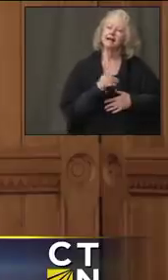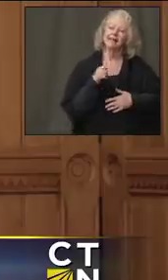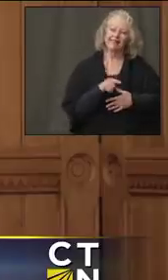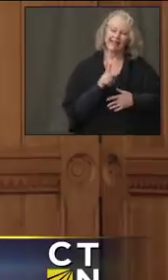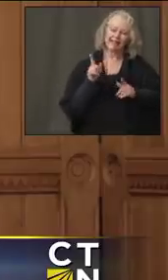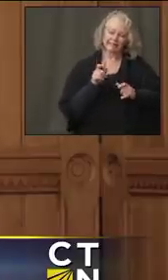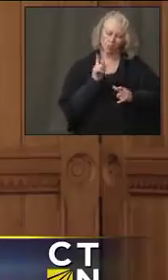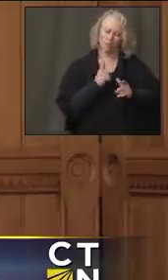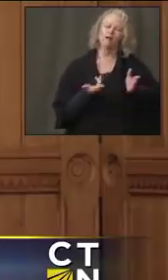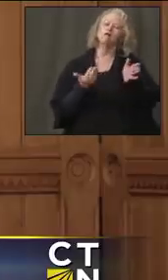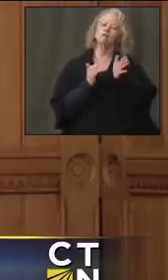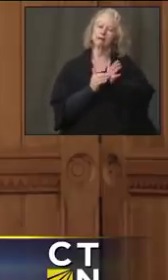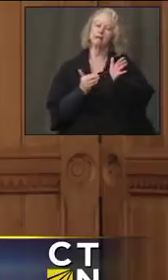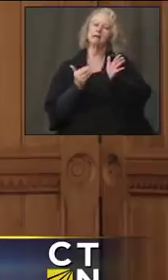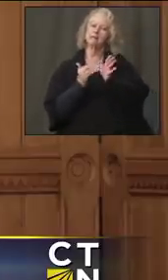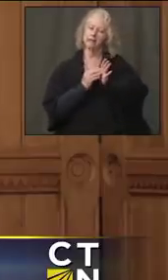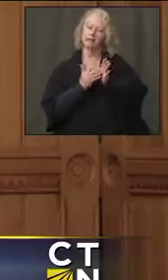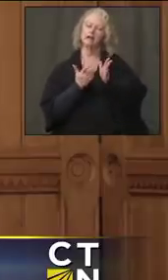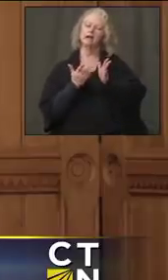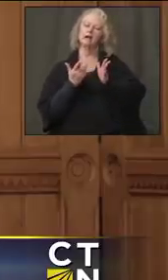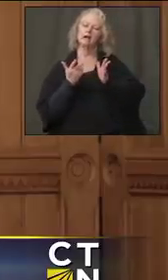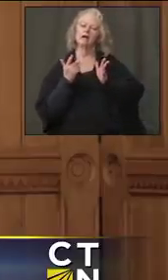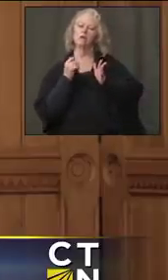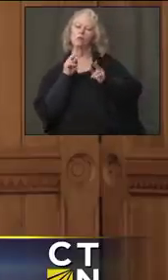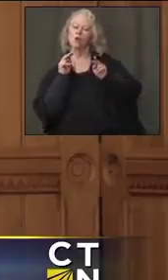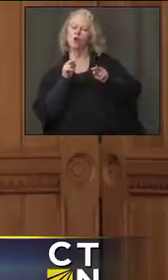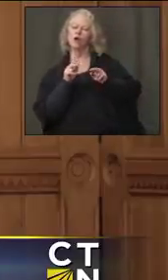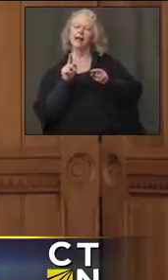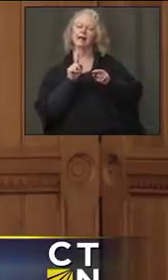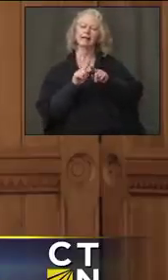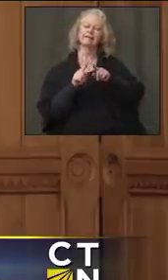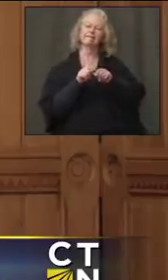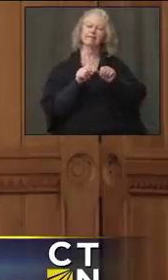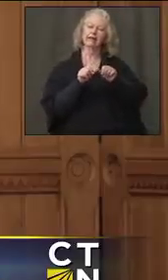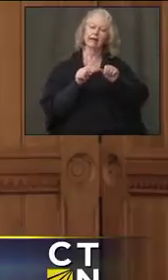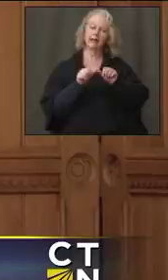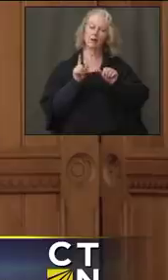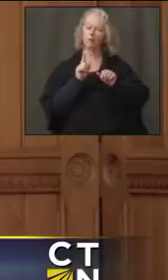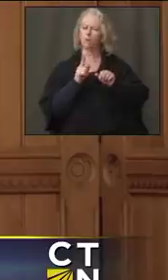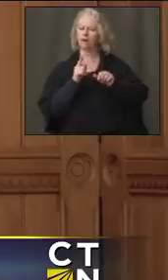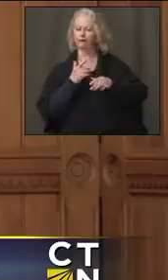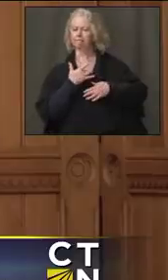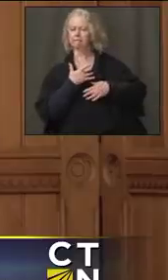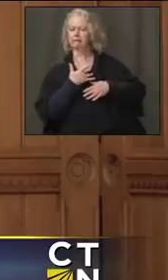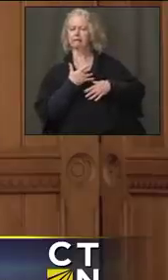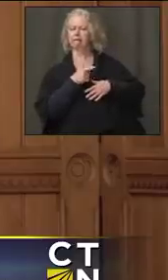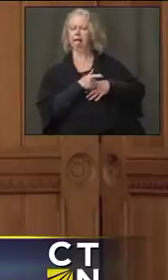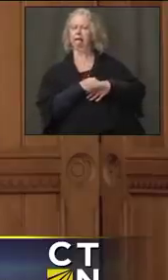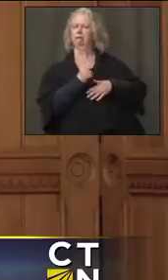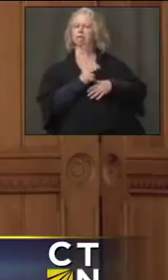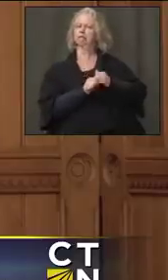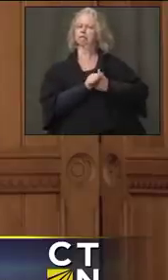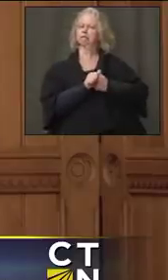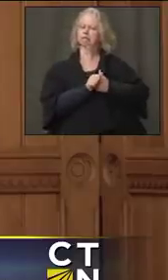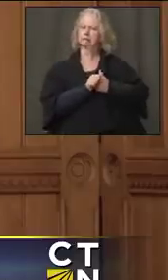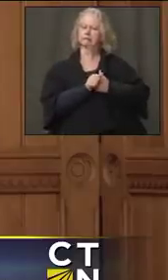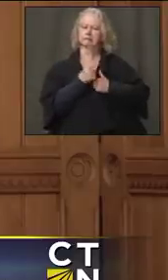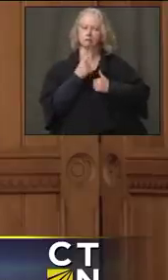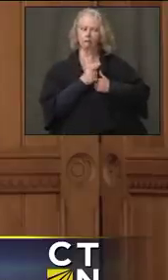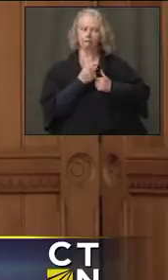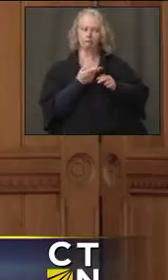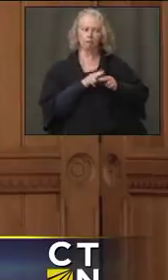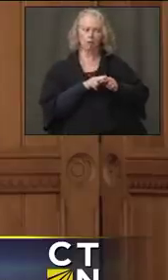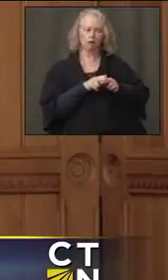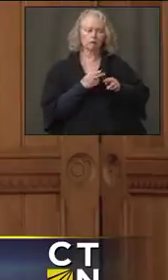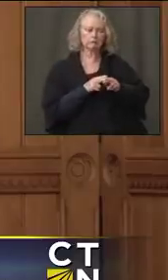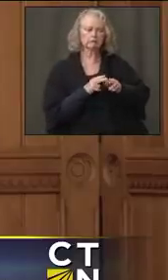You know, we'll try to strategically focus the testing on areas where the public health team identifies the most risk, or if we see flare-ups in a certain